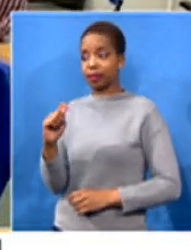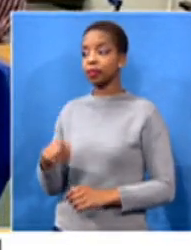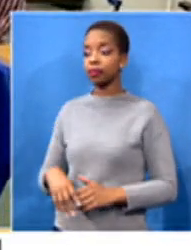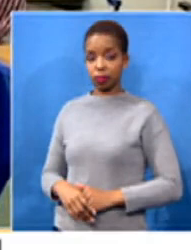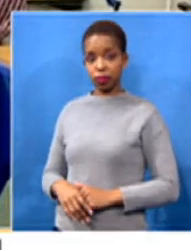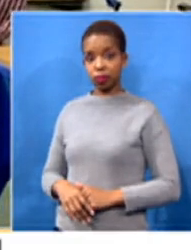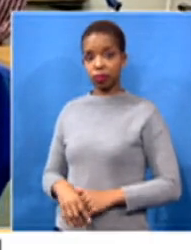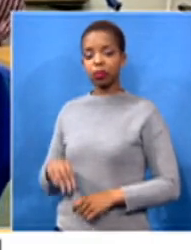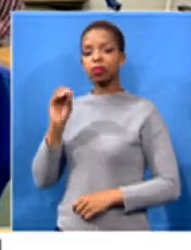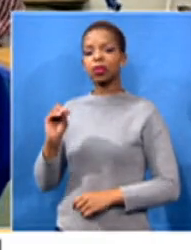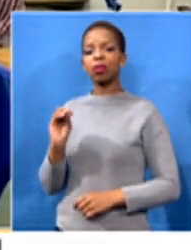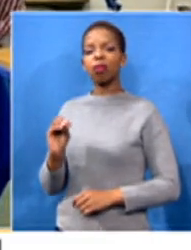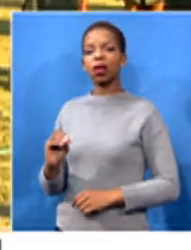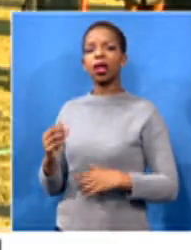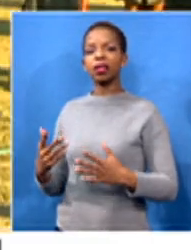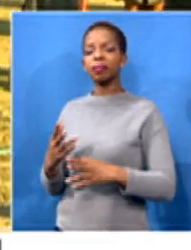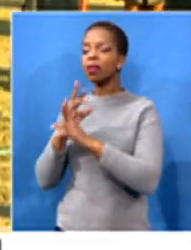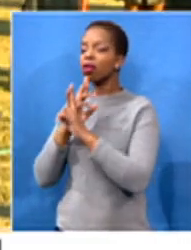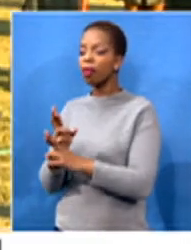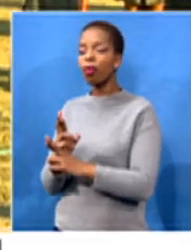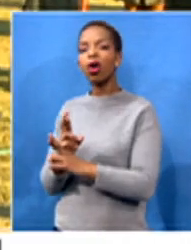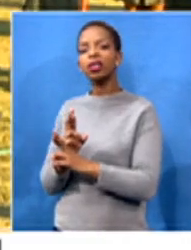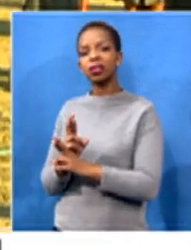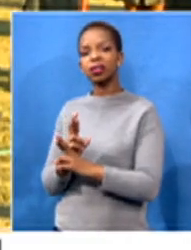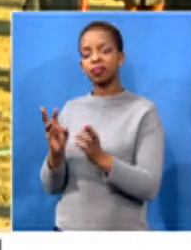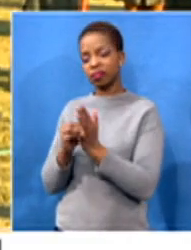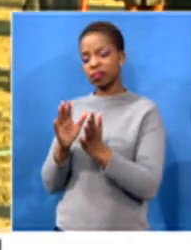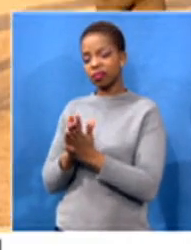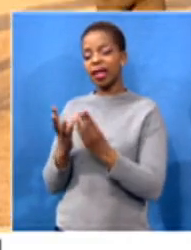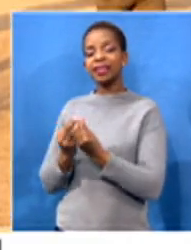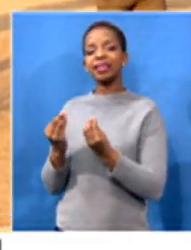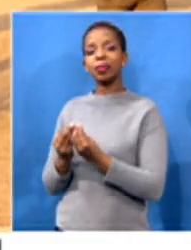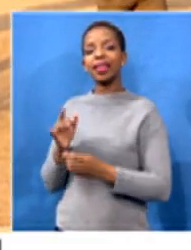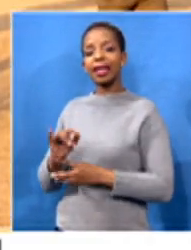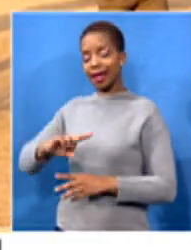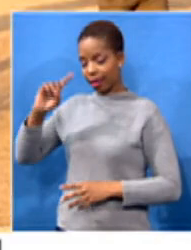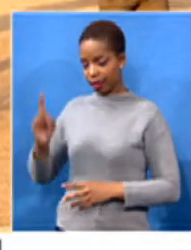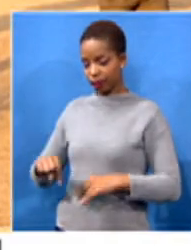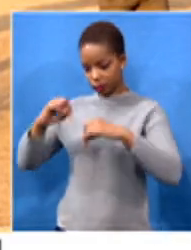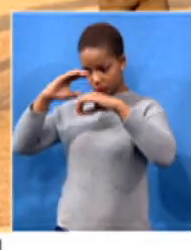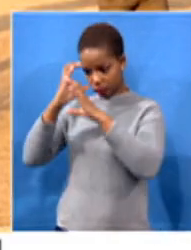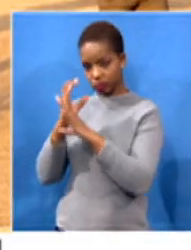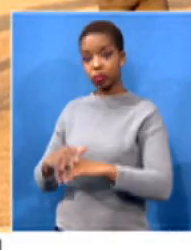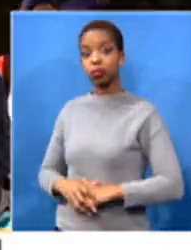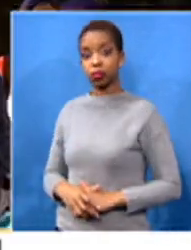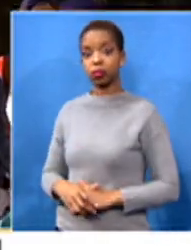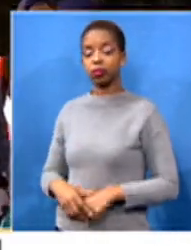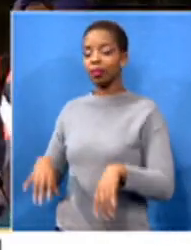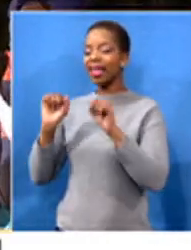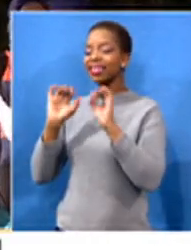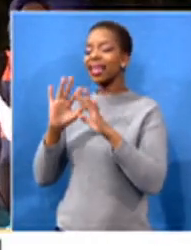the diagnostic report, that is also flagged as something that needs to be looked at. 10 years on, that problem